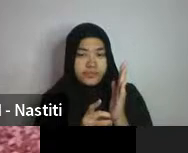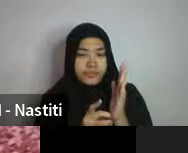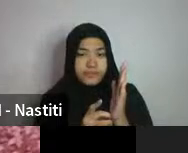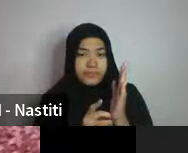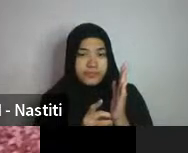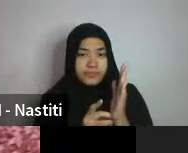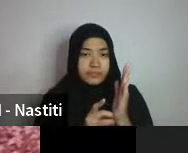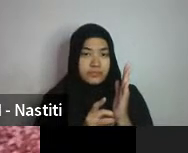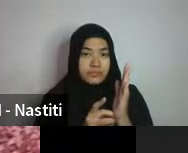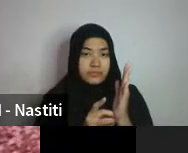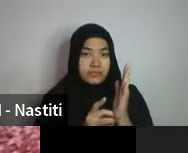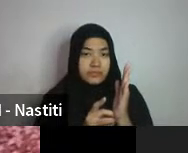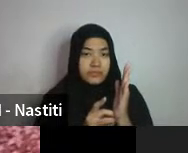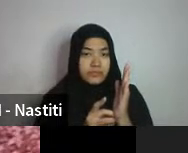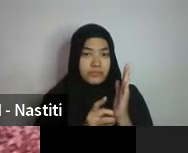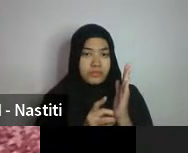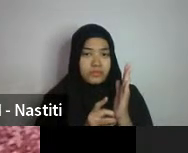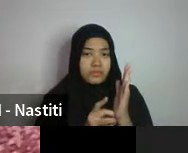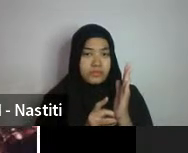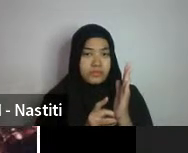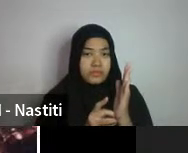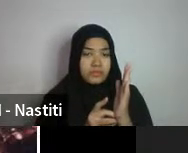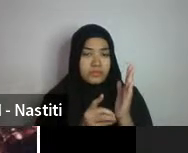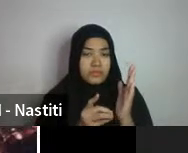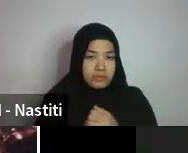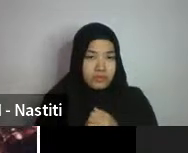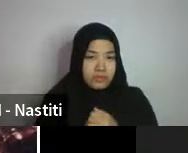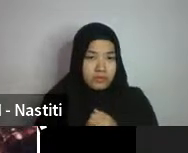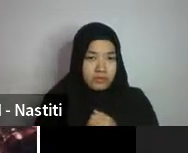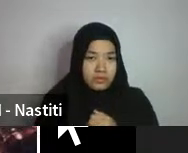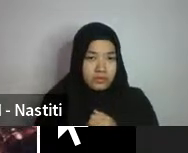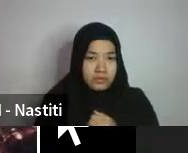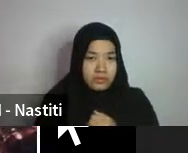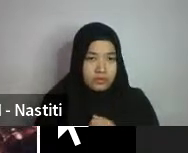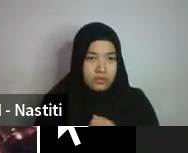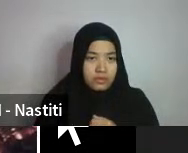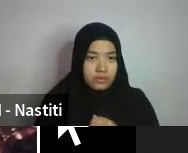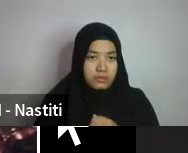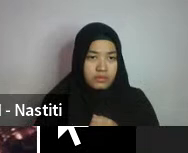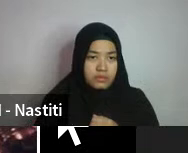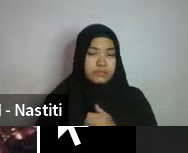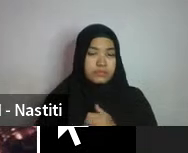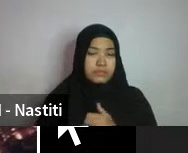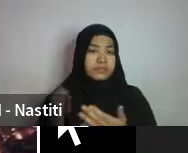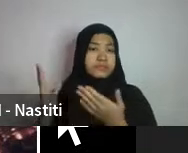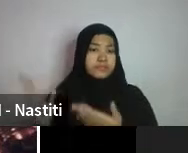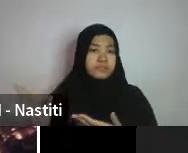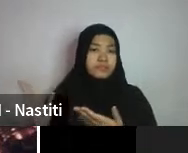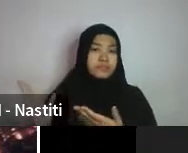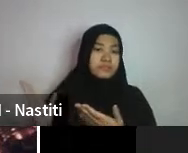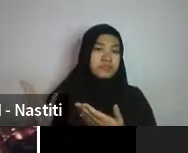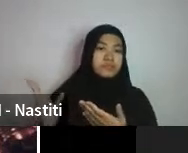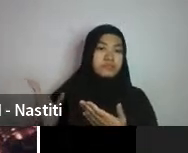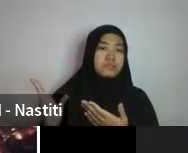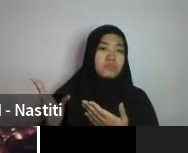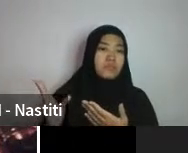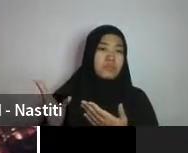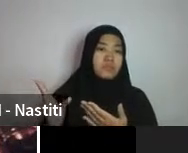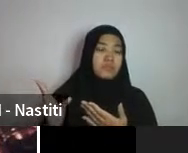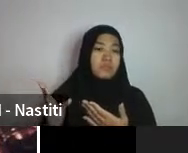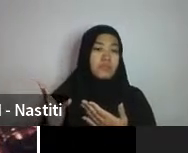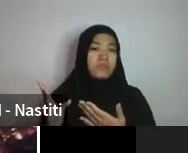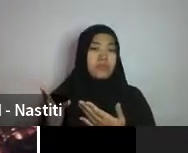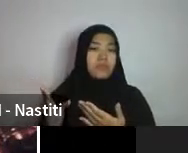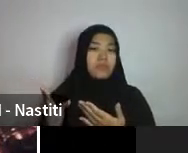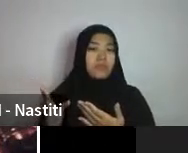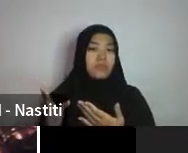Kusumanto, the godfather of psychiatry in Indonesia. This is the Department of Psychiatry